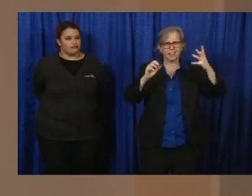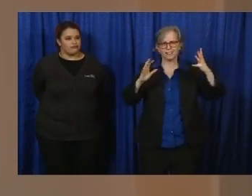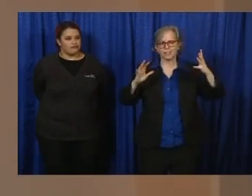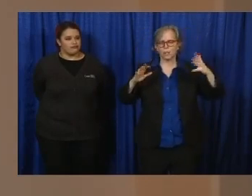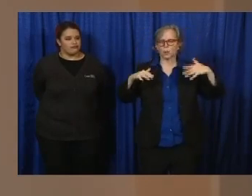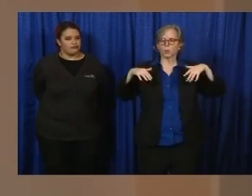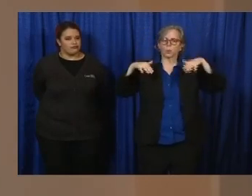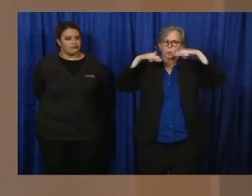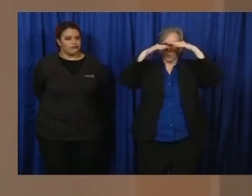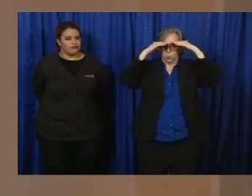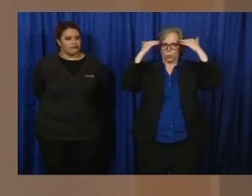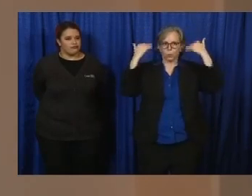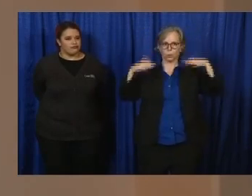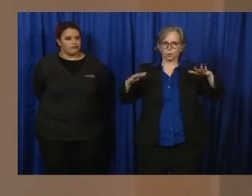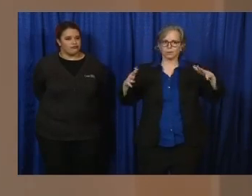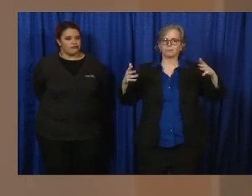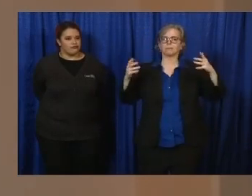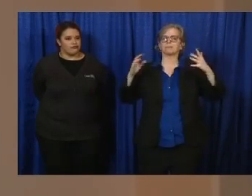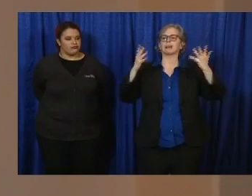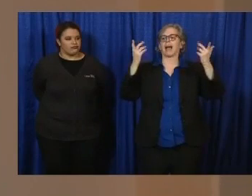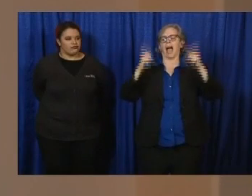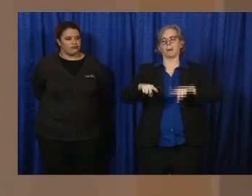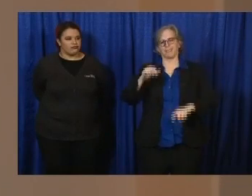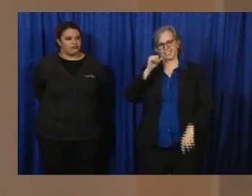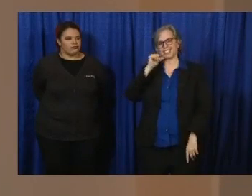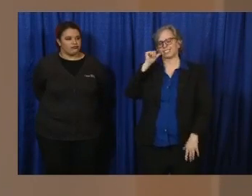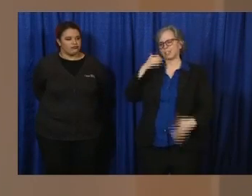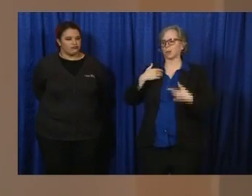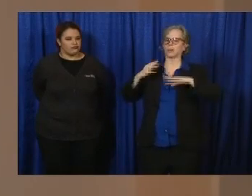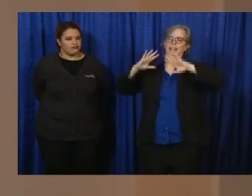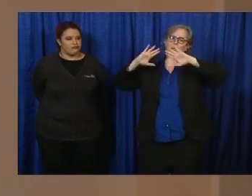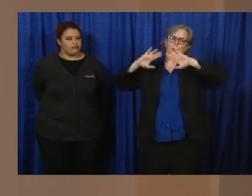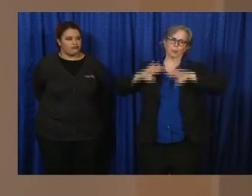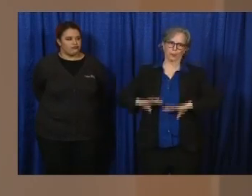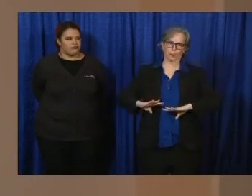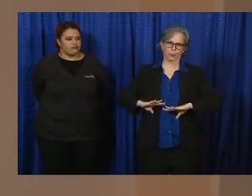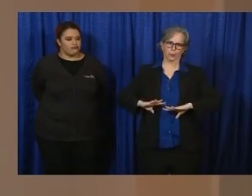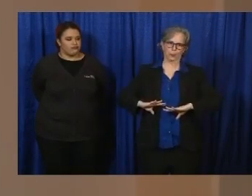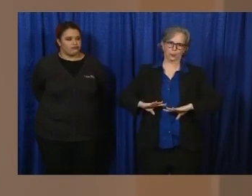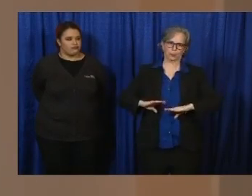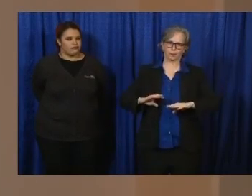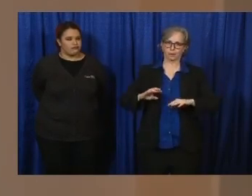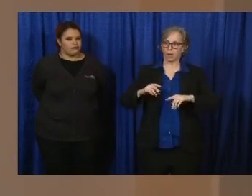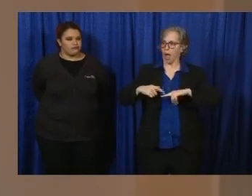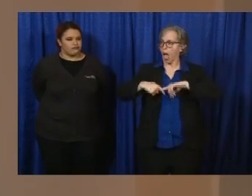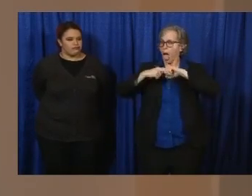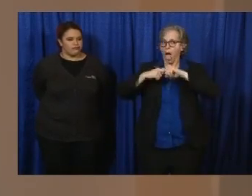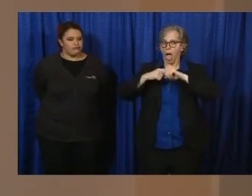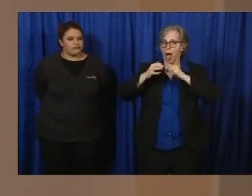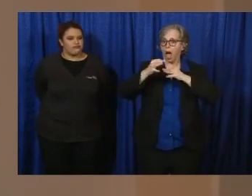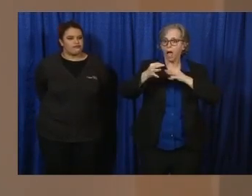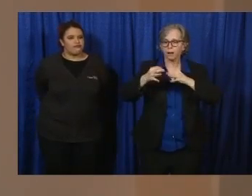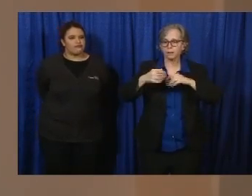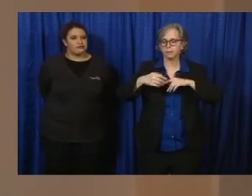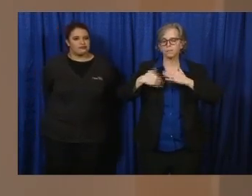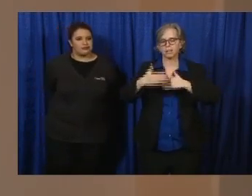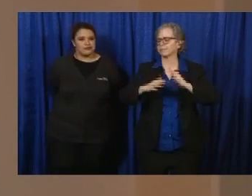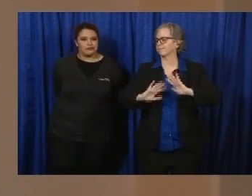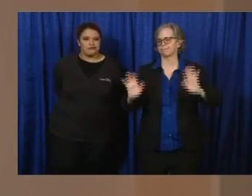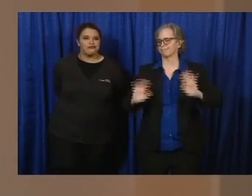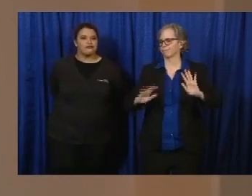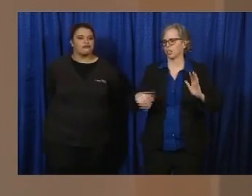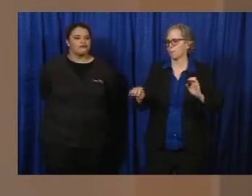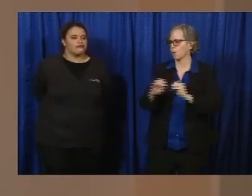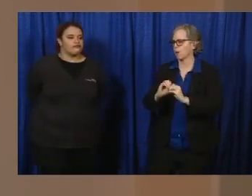done yesterday, and so there will be no hold up in the process for Battelle getting its work done. Thank you.